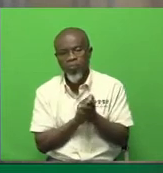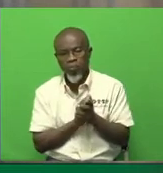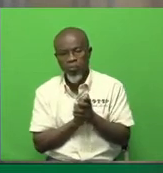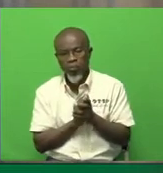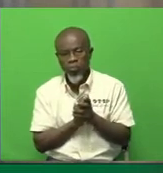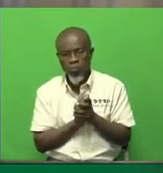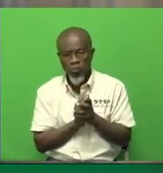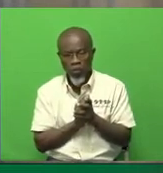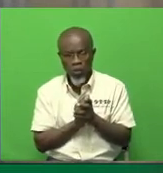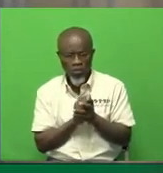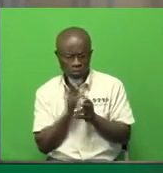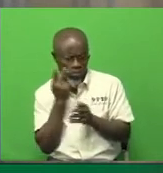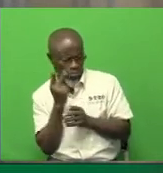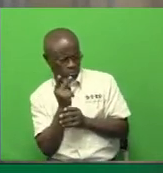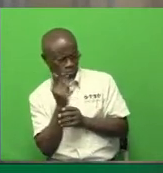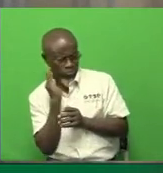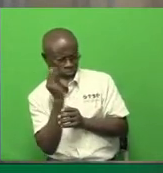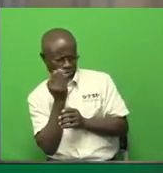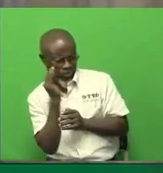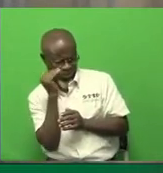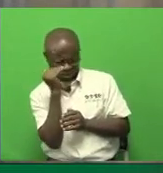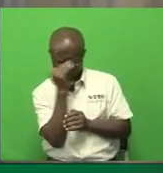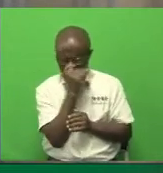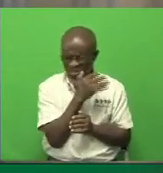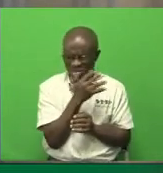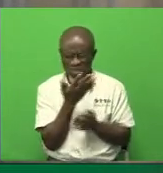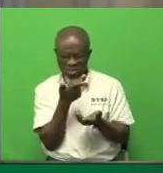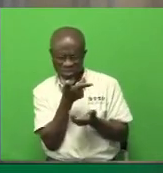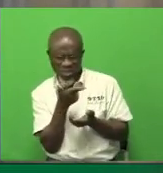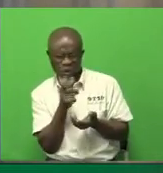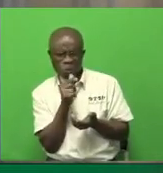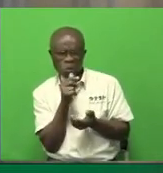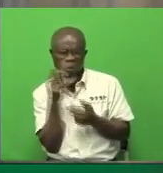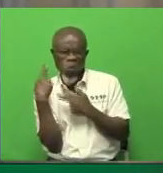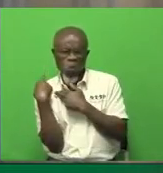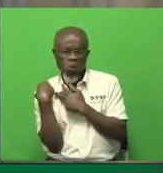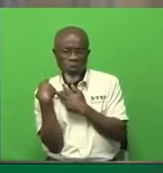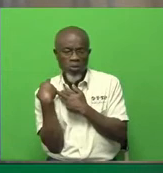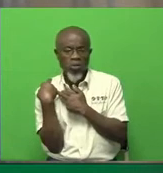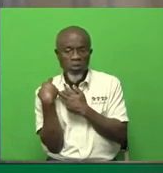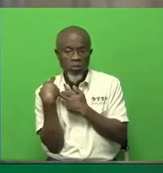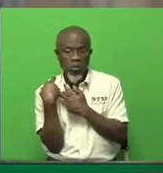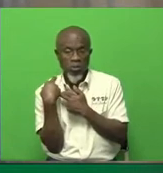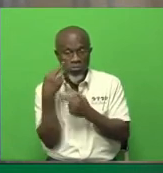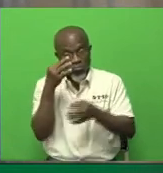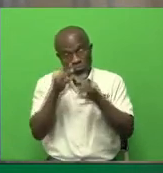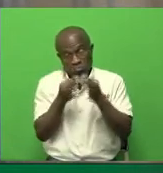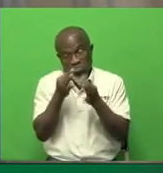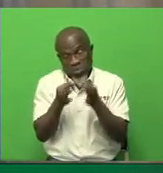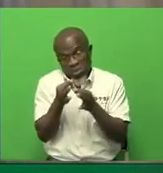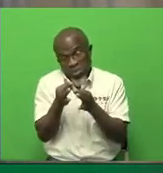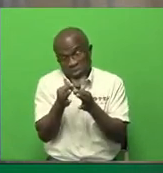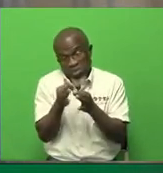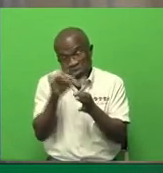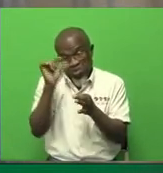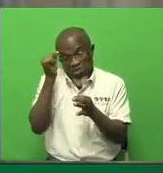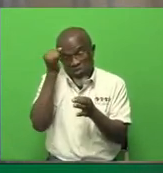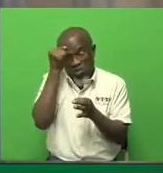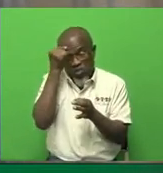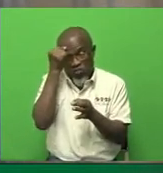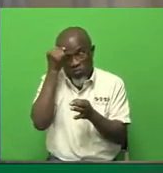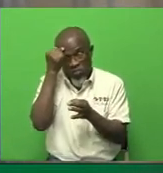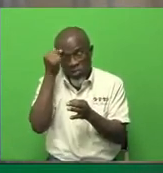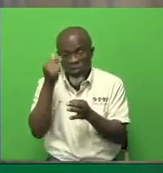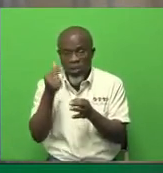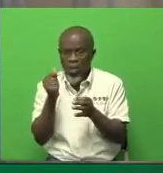choreographed by Bibi the NGC and the government the question is did the government push BB to sanction the Sip